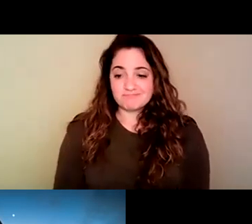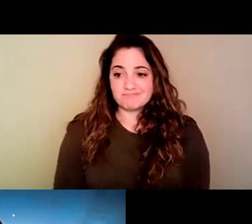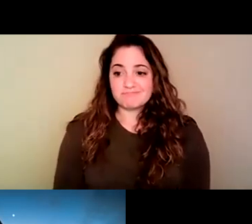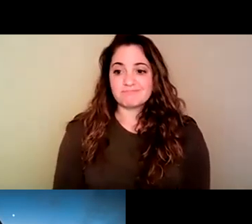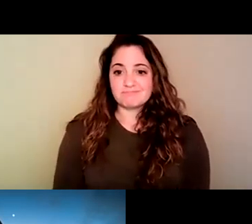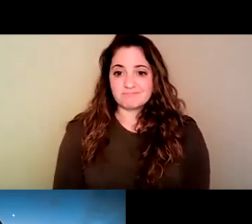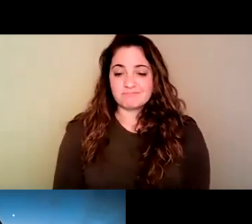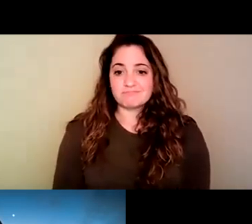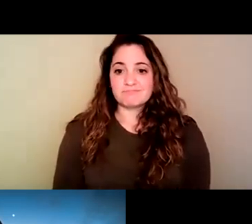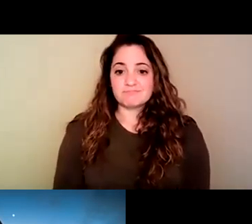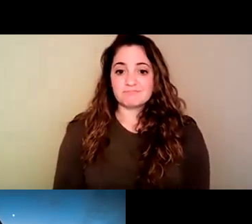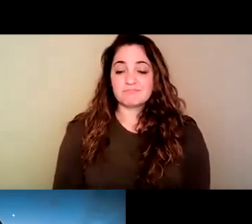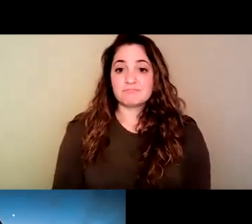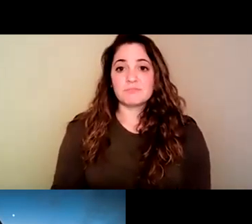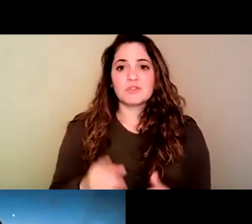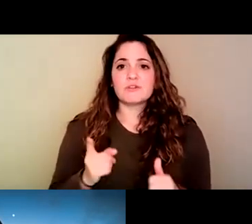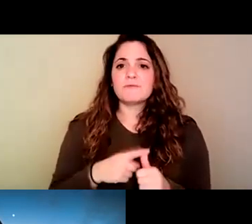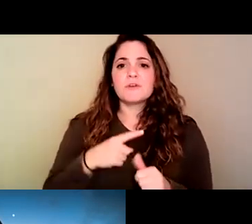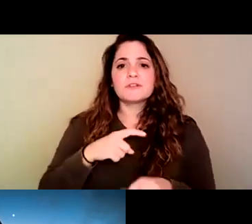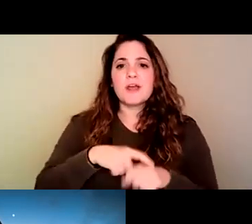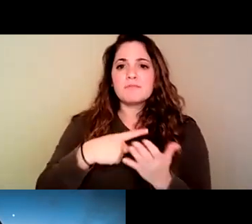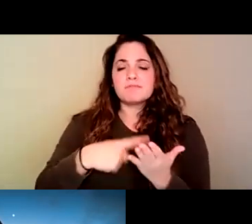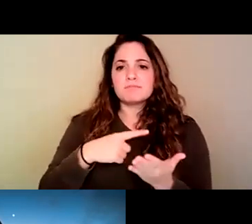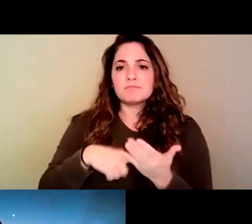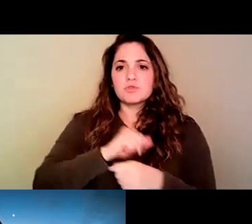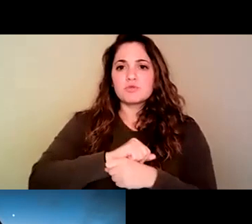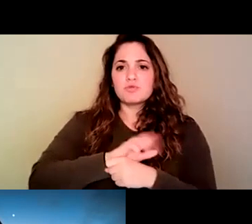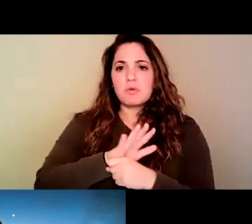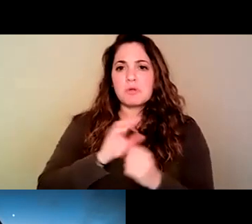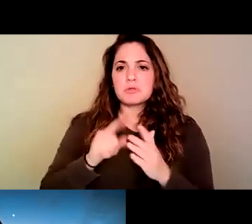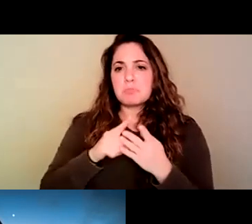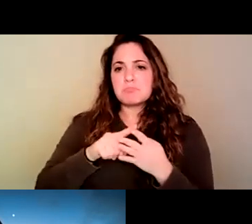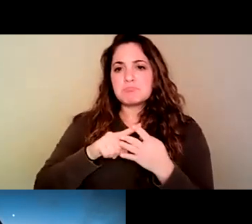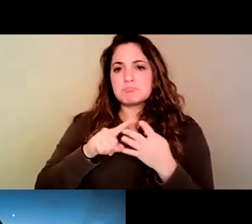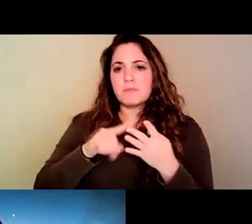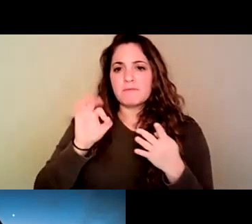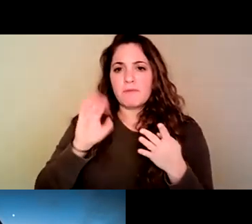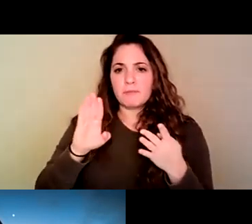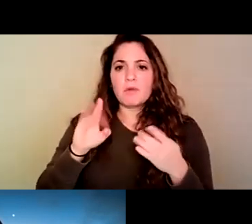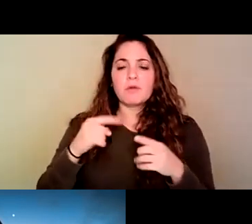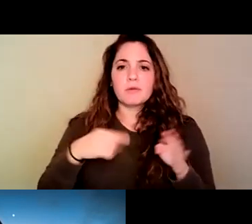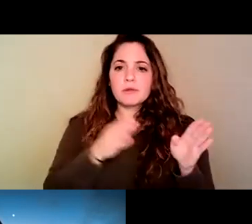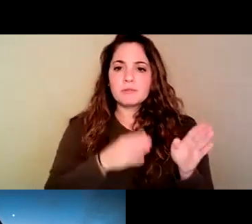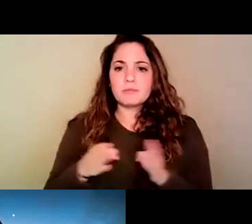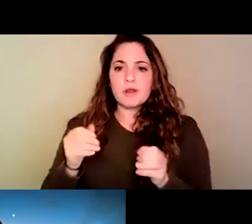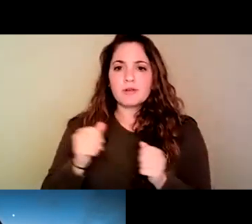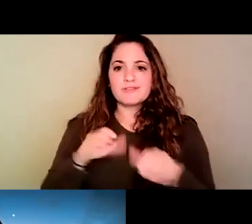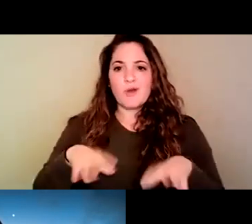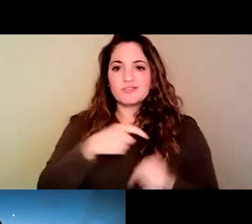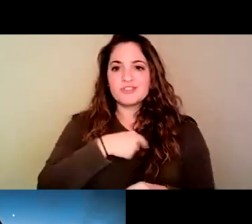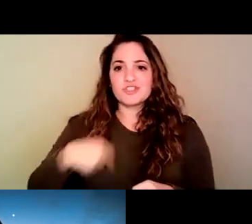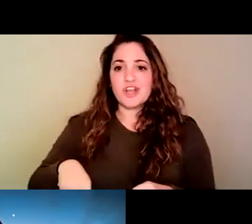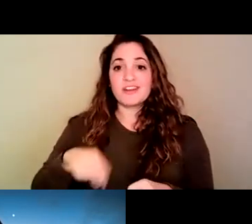Our first coronavirus talk was around the beginning of February as we prepared to do our Chinese New Year